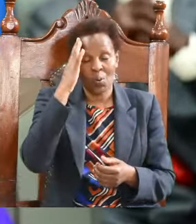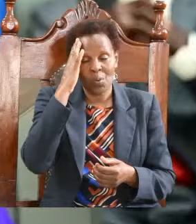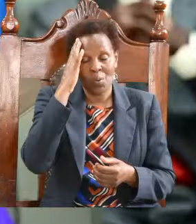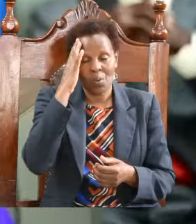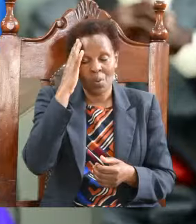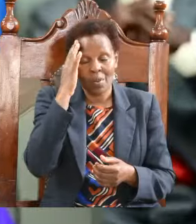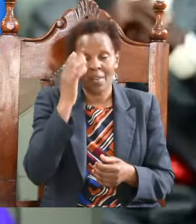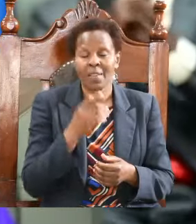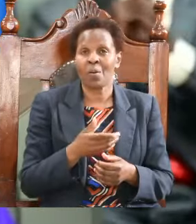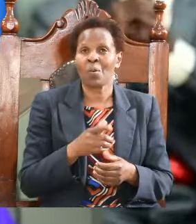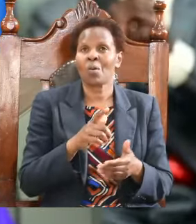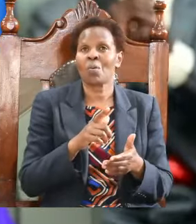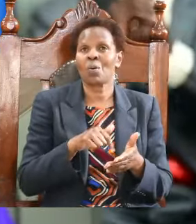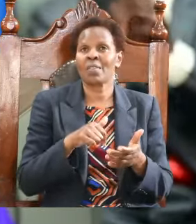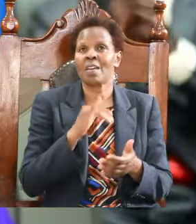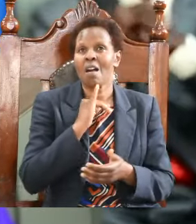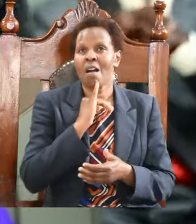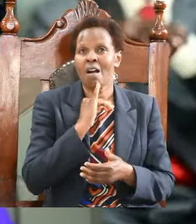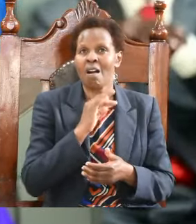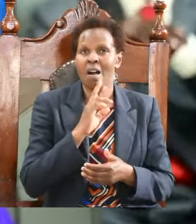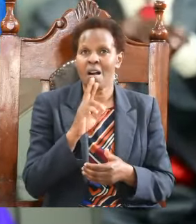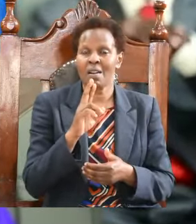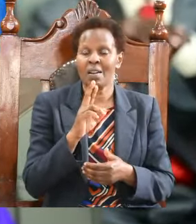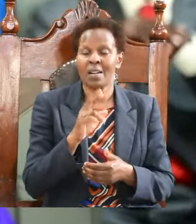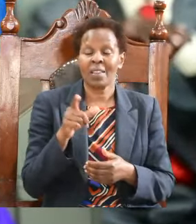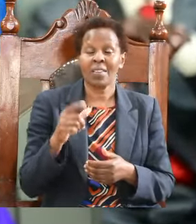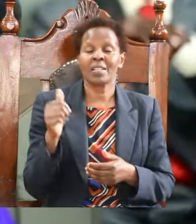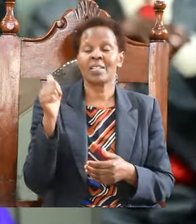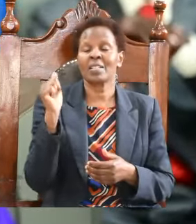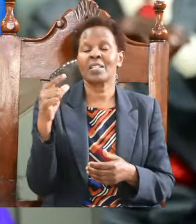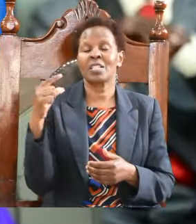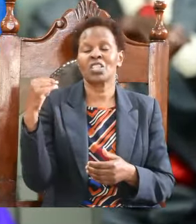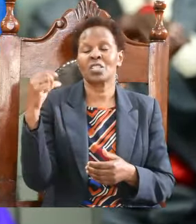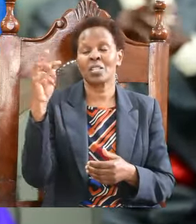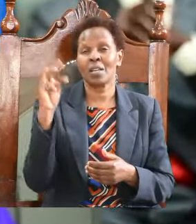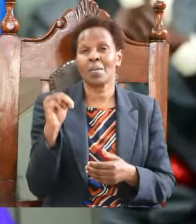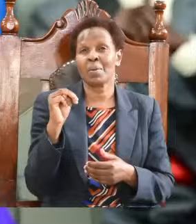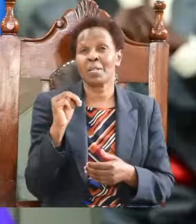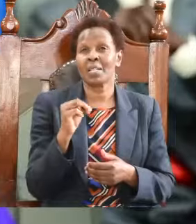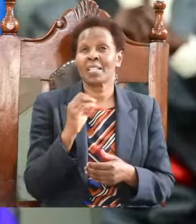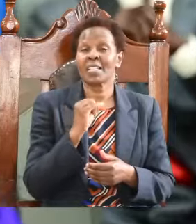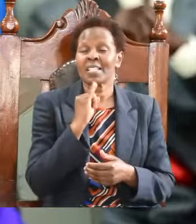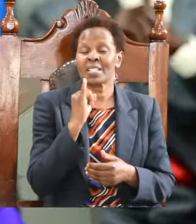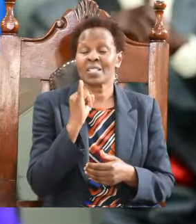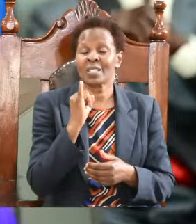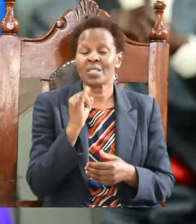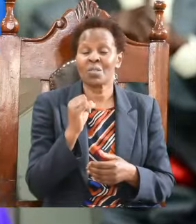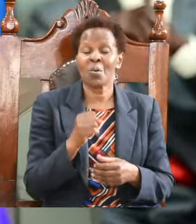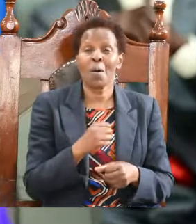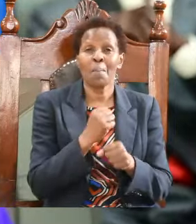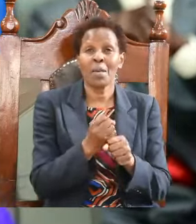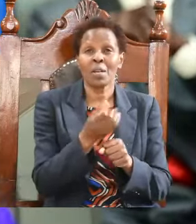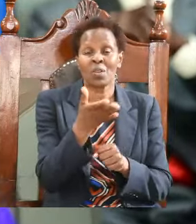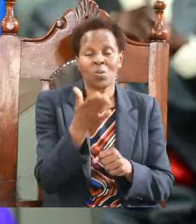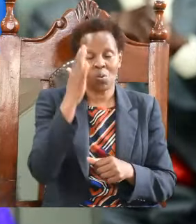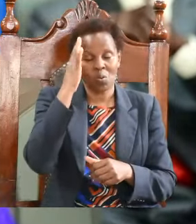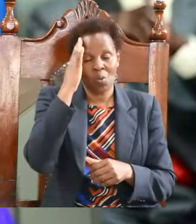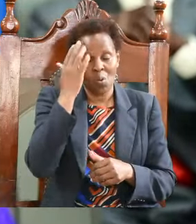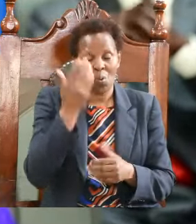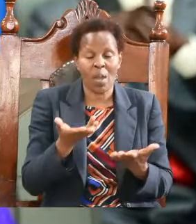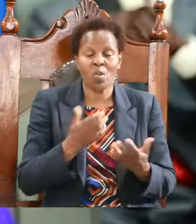them. And this AGM is to enlighten us and to know where we are as a